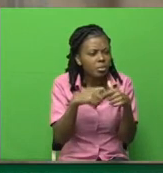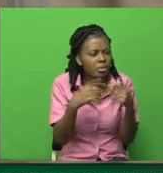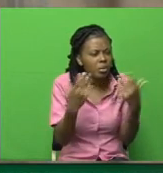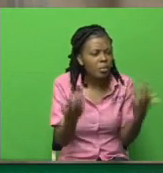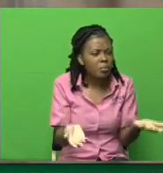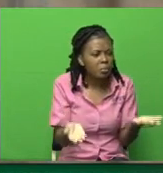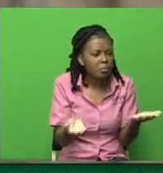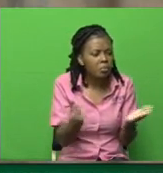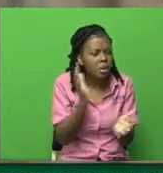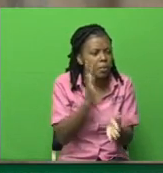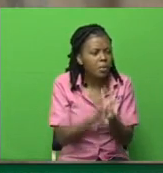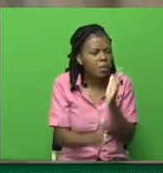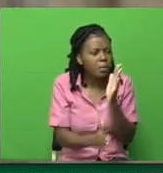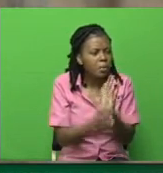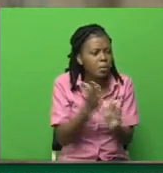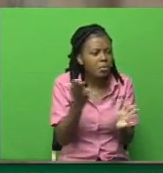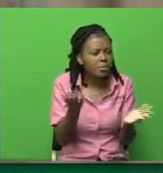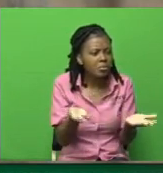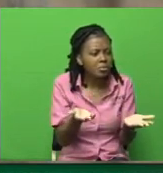meeting citizens